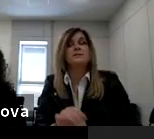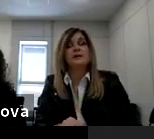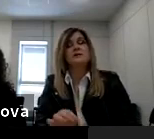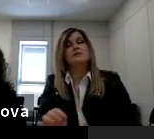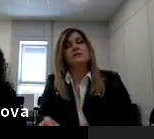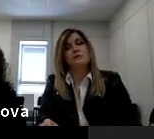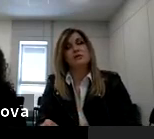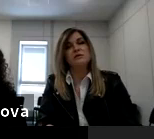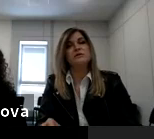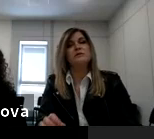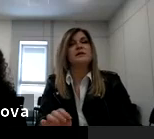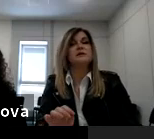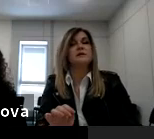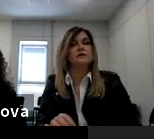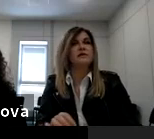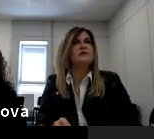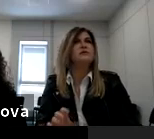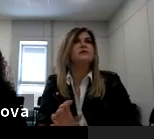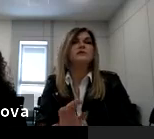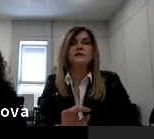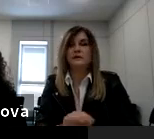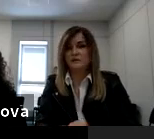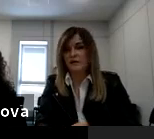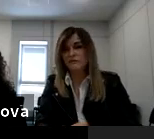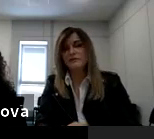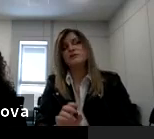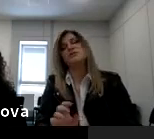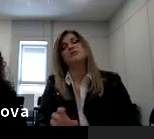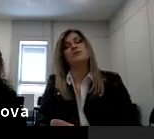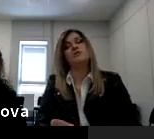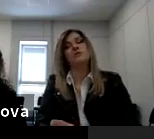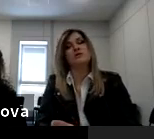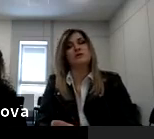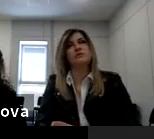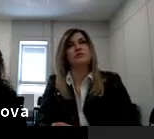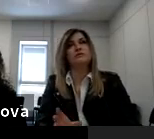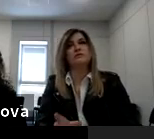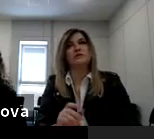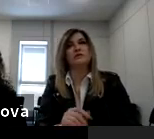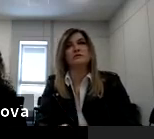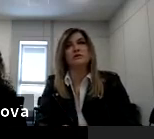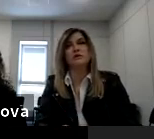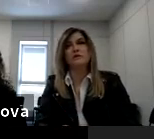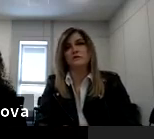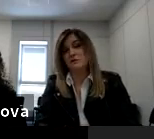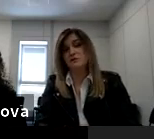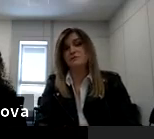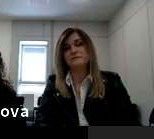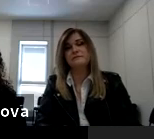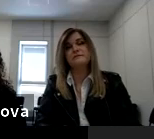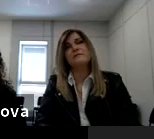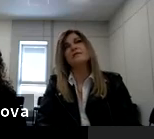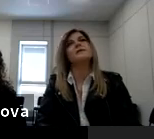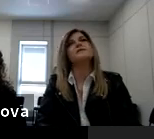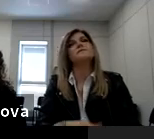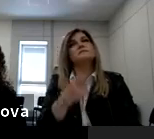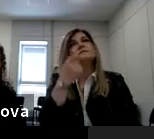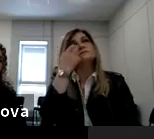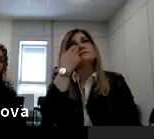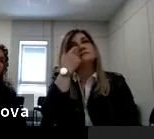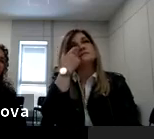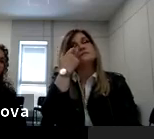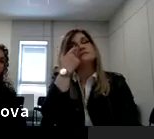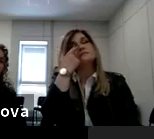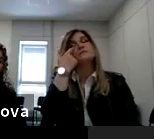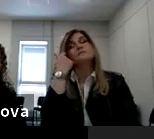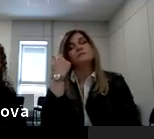So depending on the project, we can offer you the high voltage and low voltage solution for this small fixture. And it can be